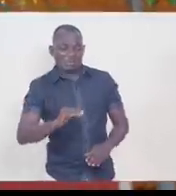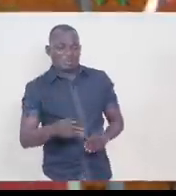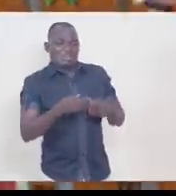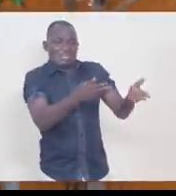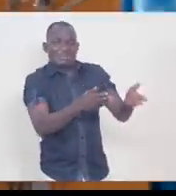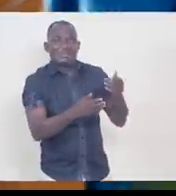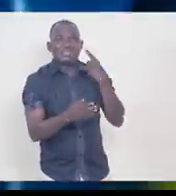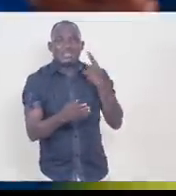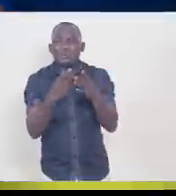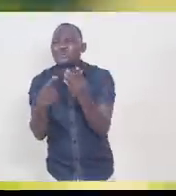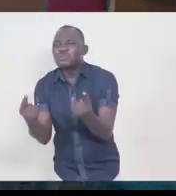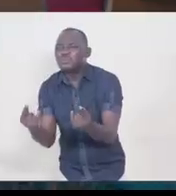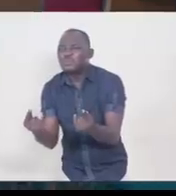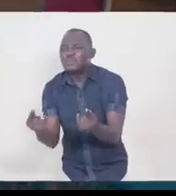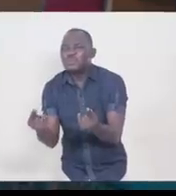you guys are doing here?